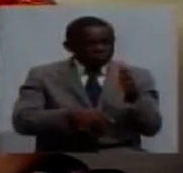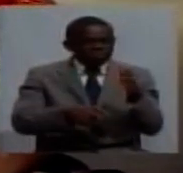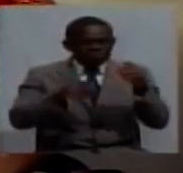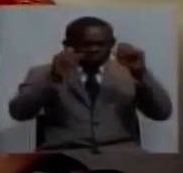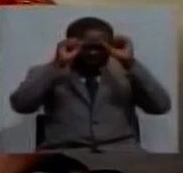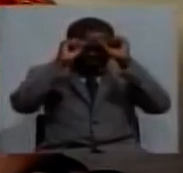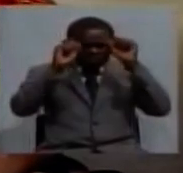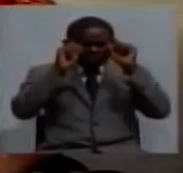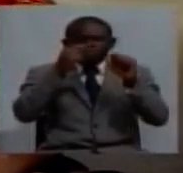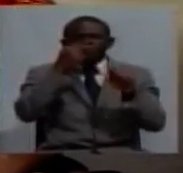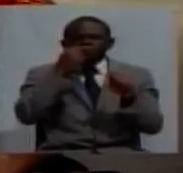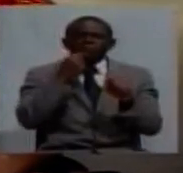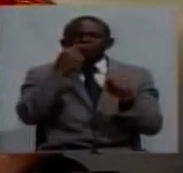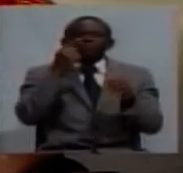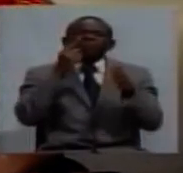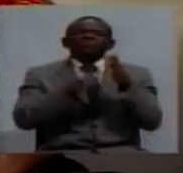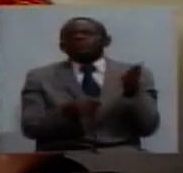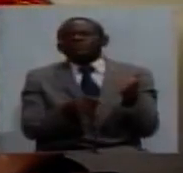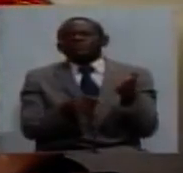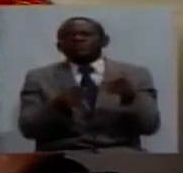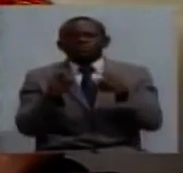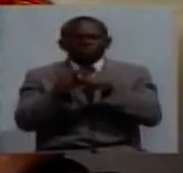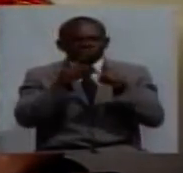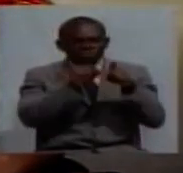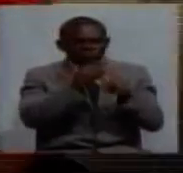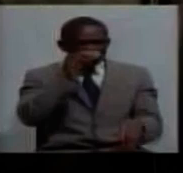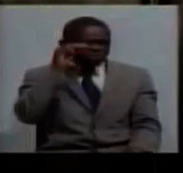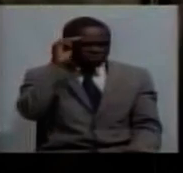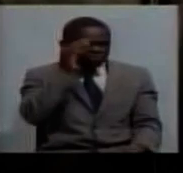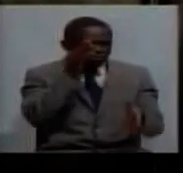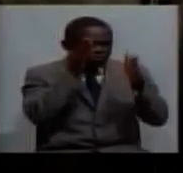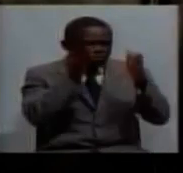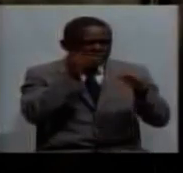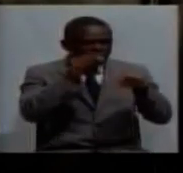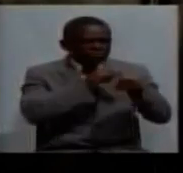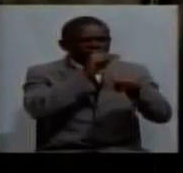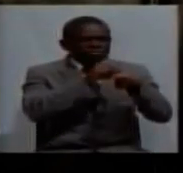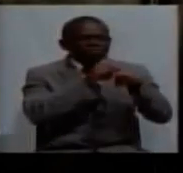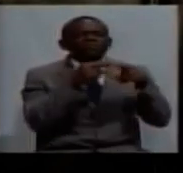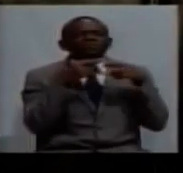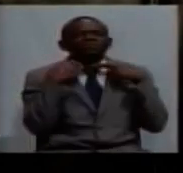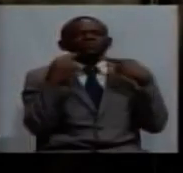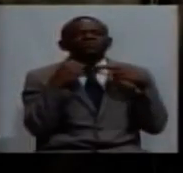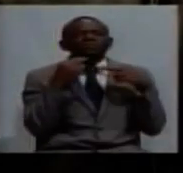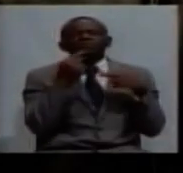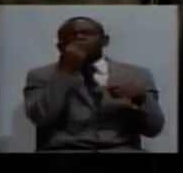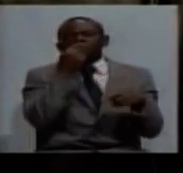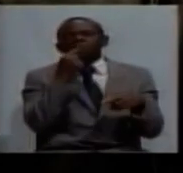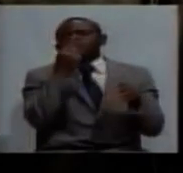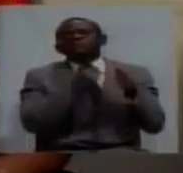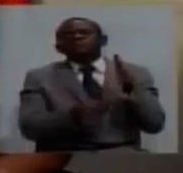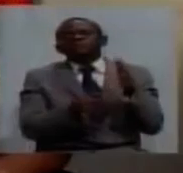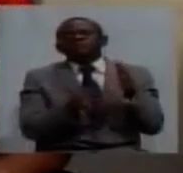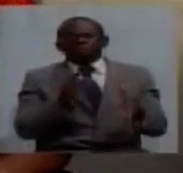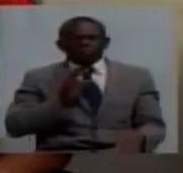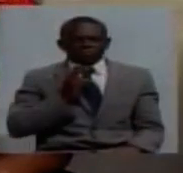our values as a people? Who are we as Zambians? So that really we have a grounding in who we